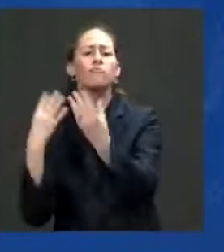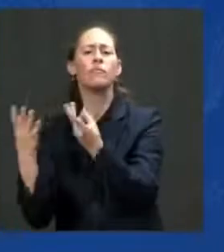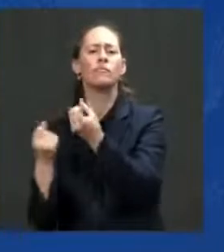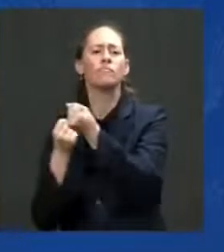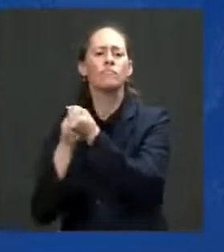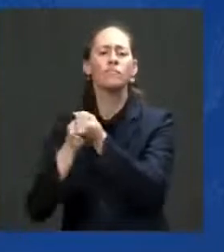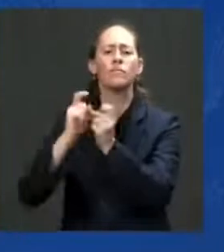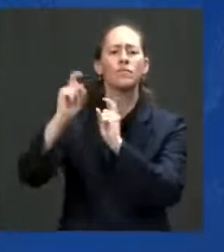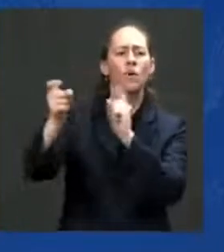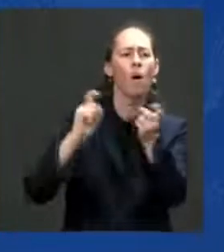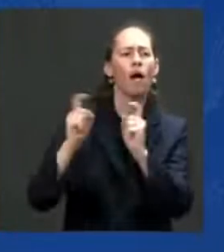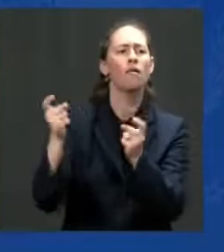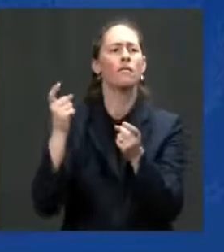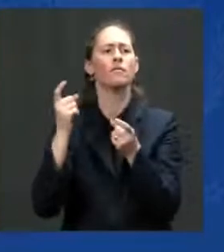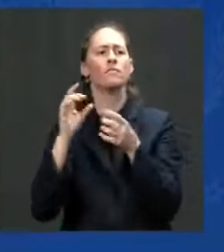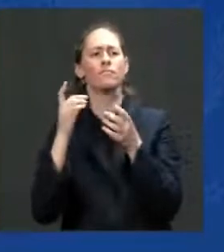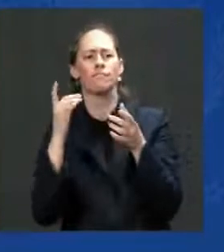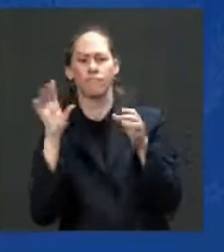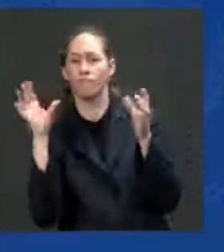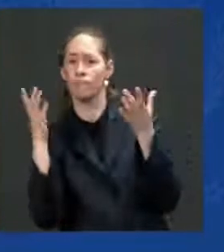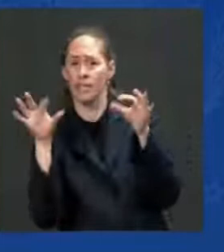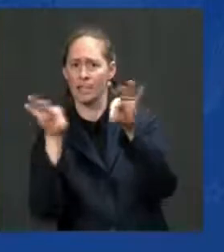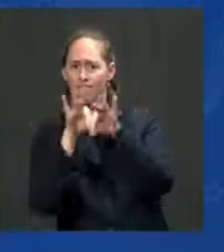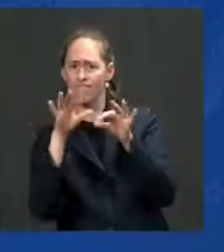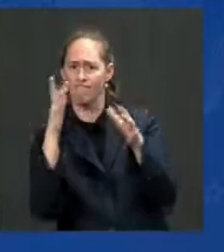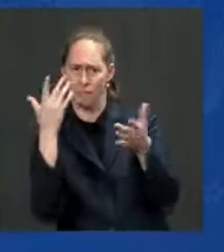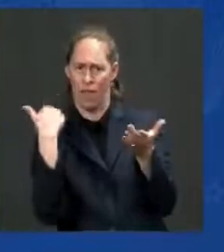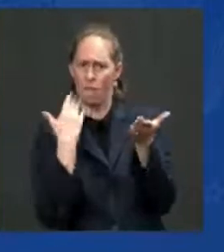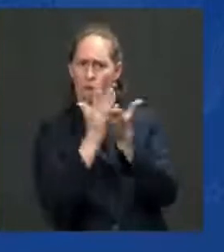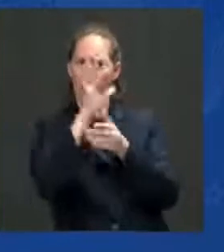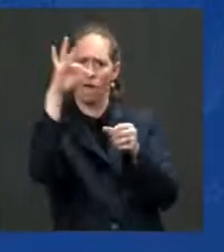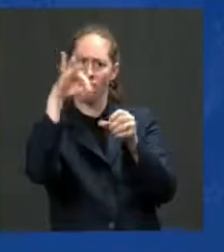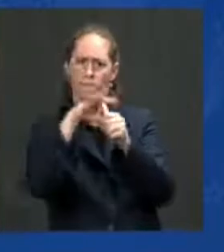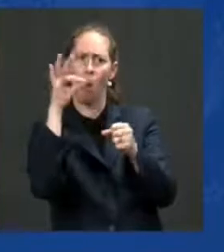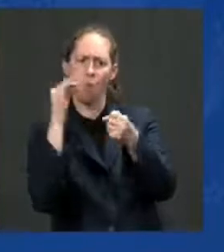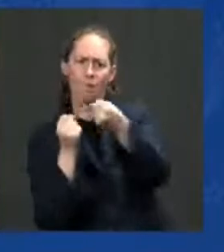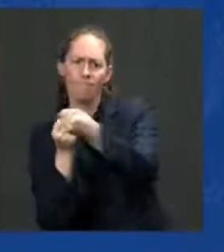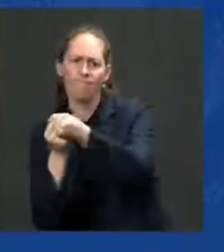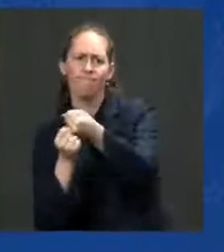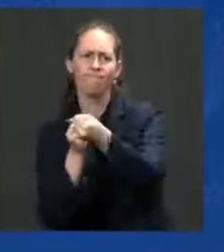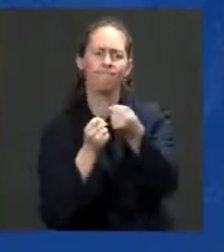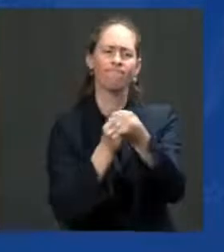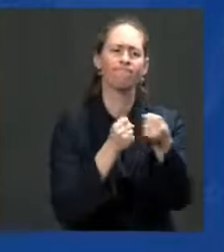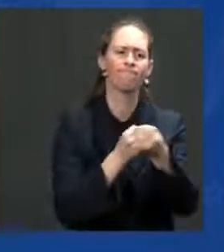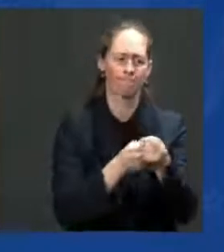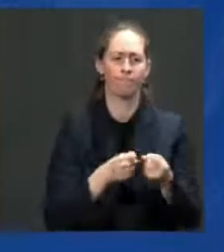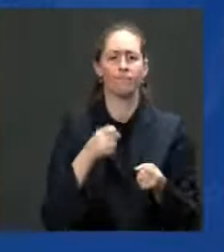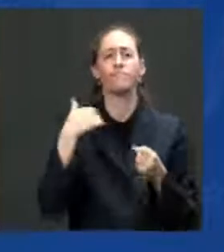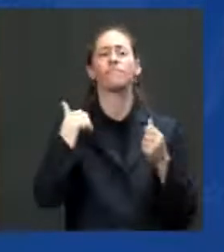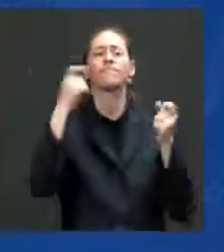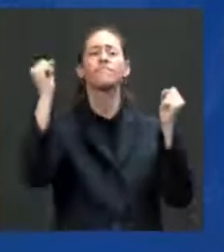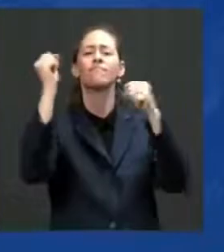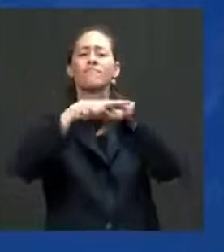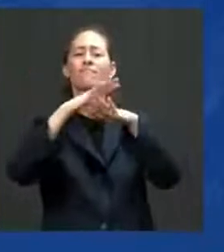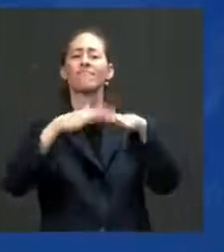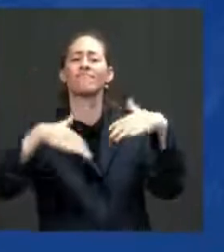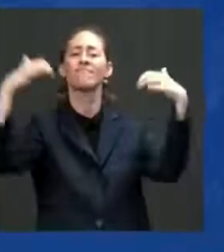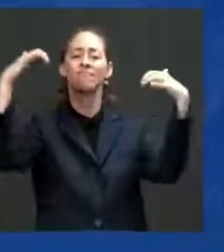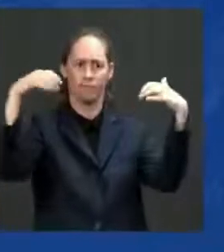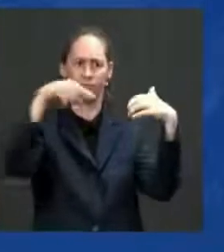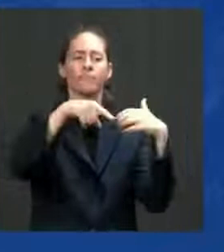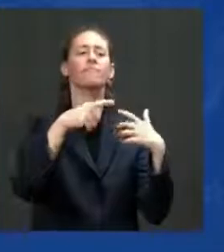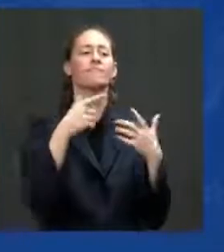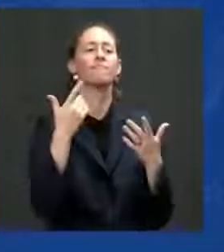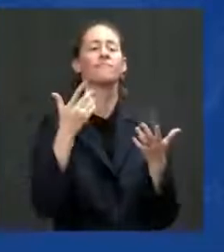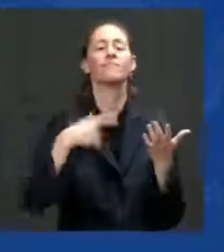James Stadium. Your stadium also became a lifeline for families in Tampa Bay this spring, administering nearly